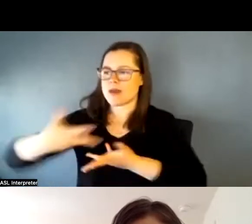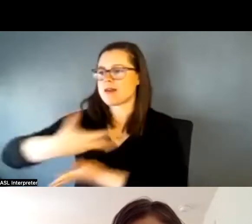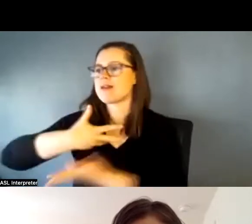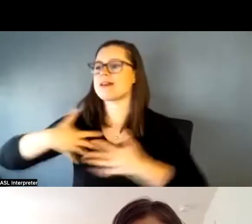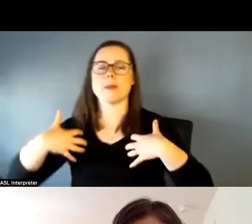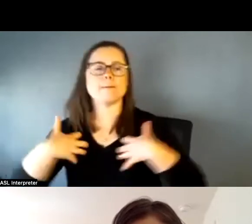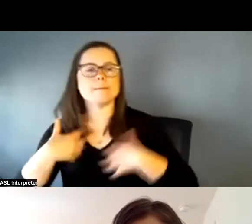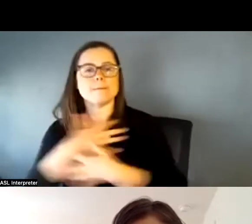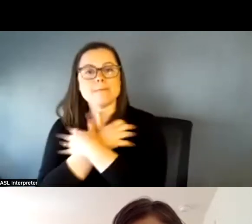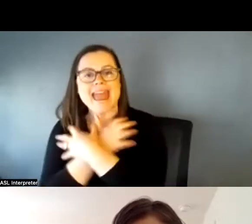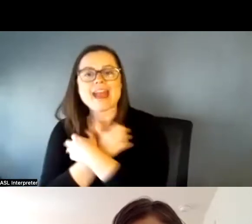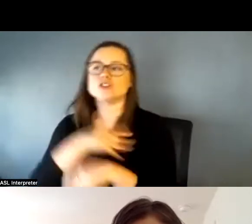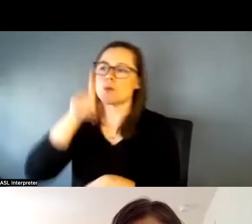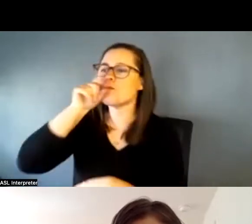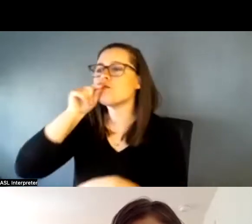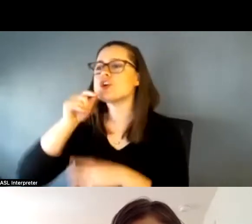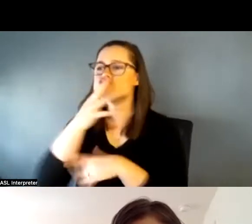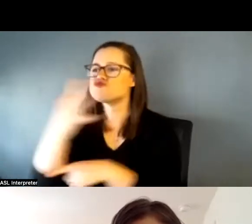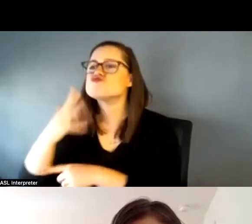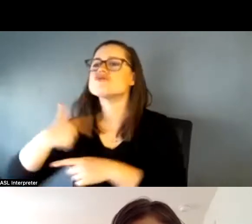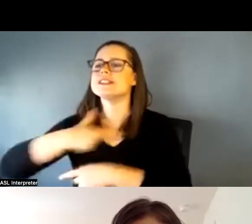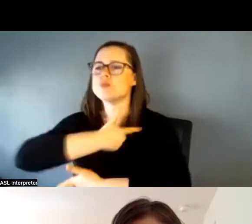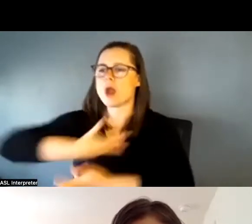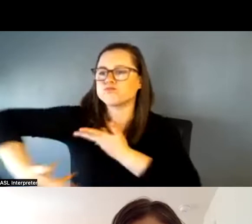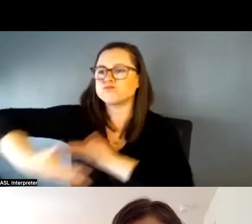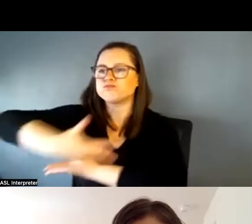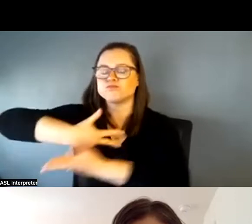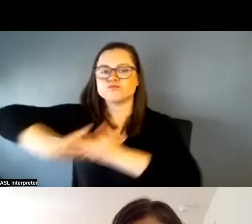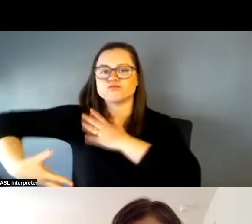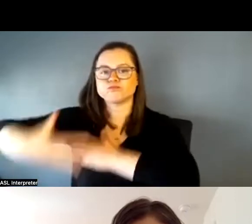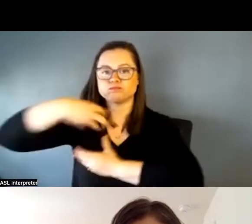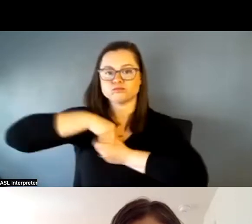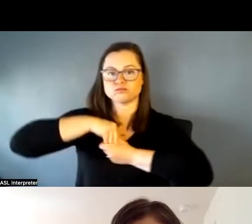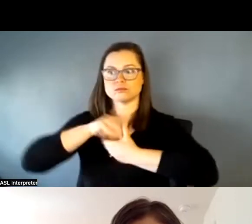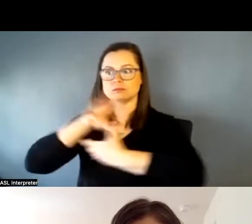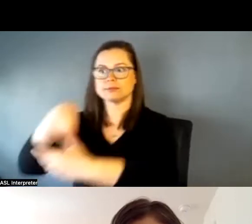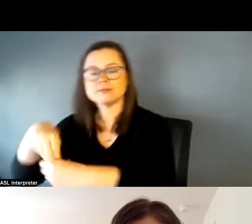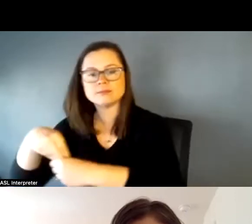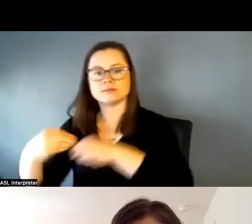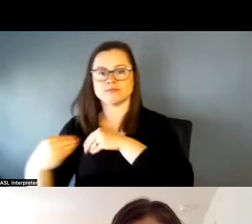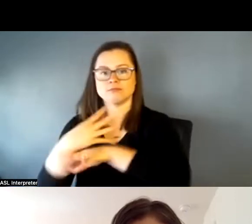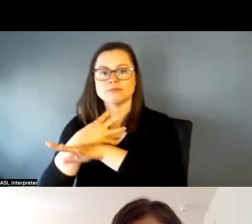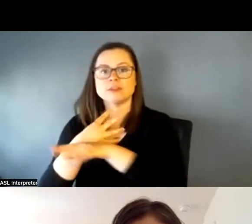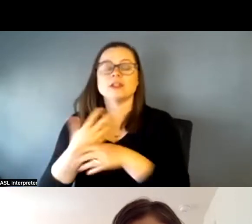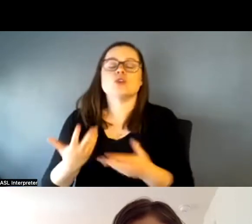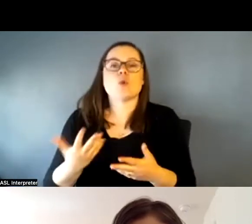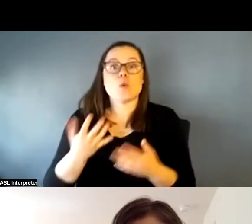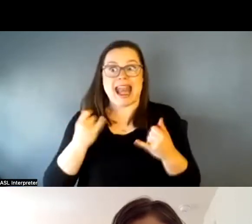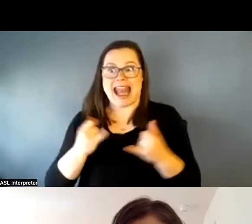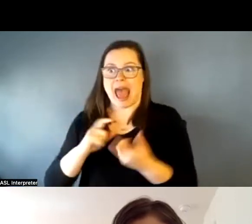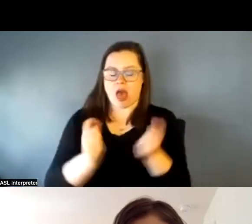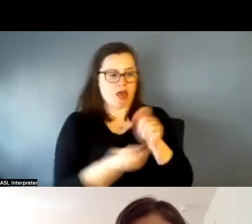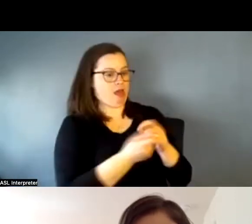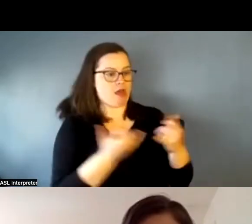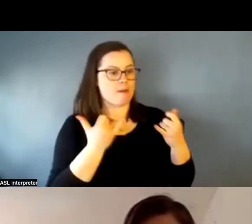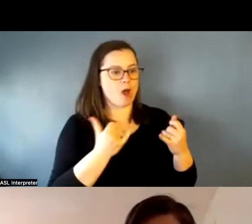forever and ever, and we recognize them as part of us. And so now we introduce this modern society that Fred was talking about, and